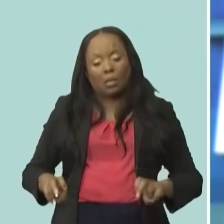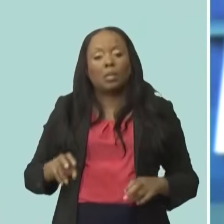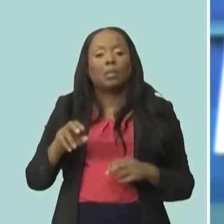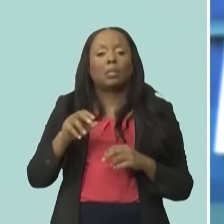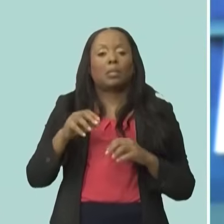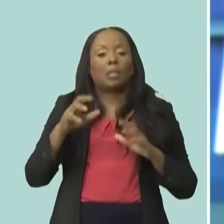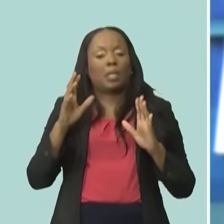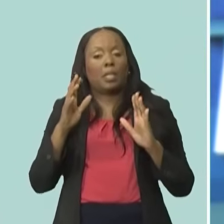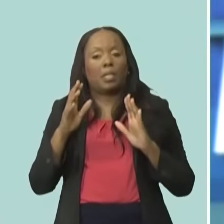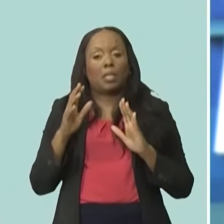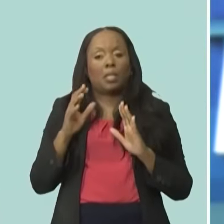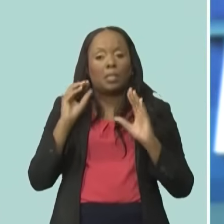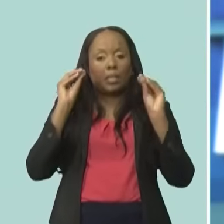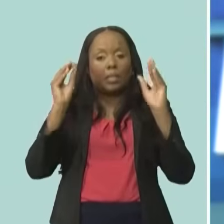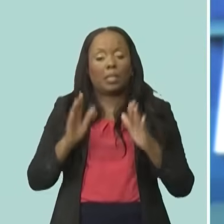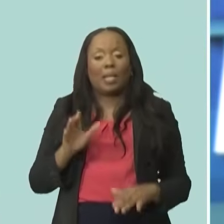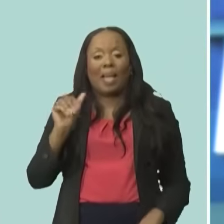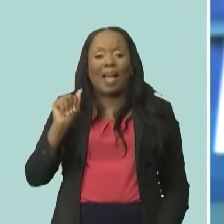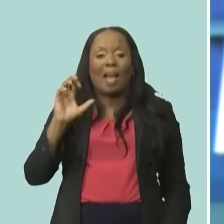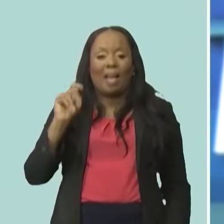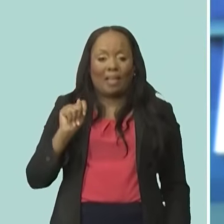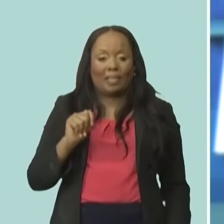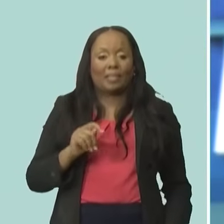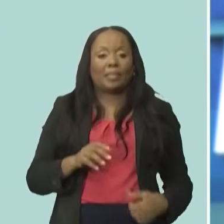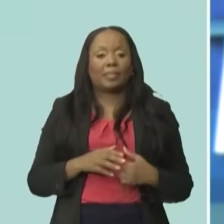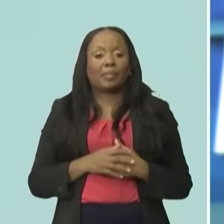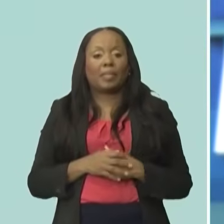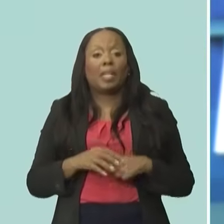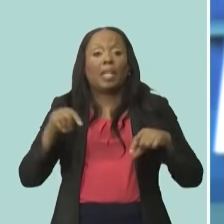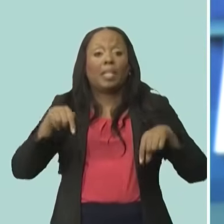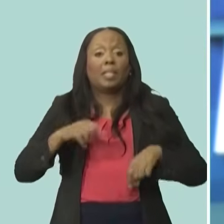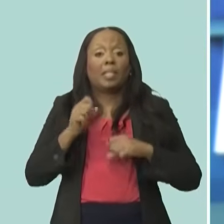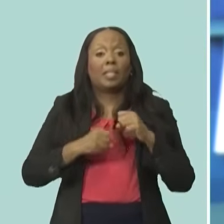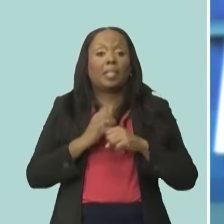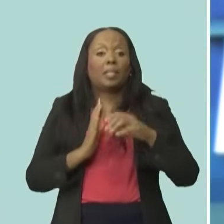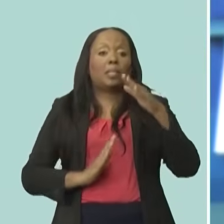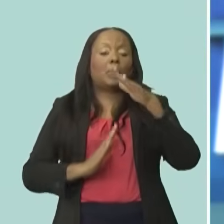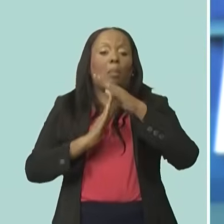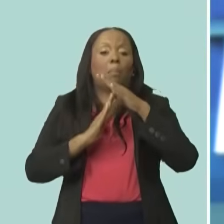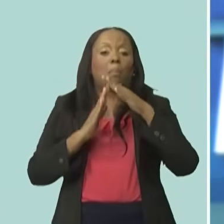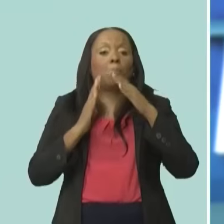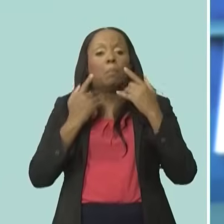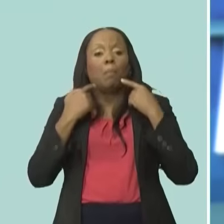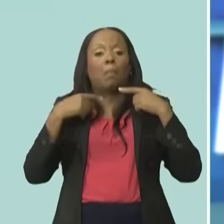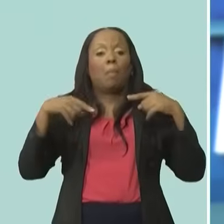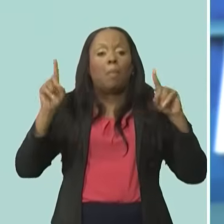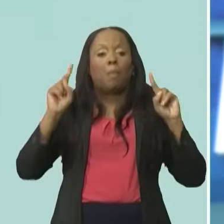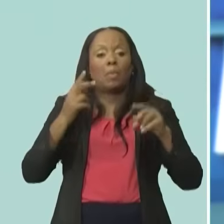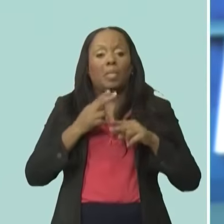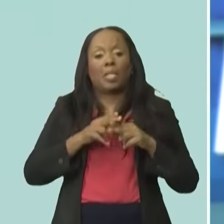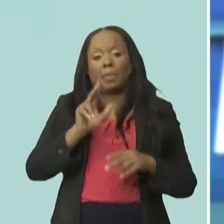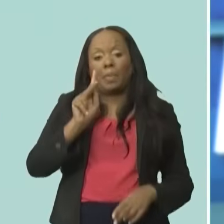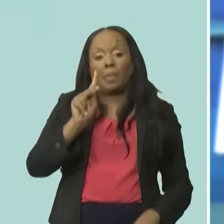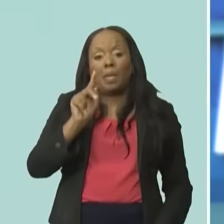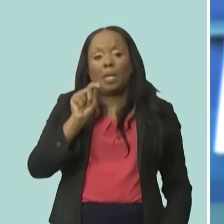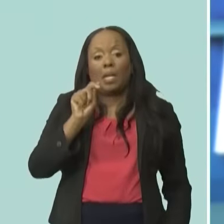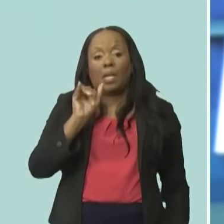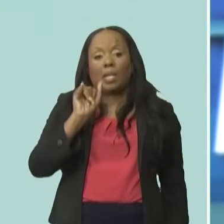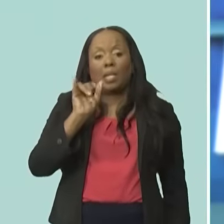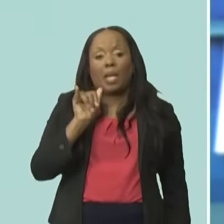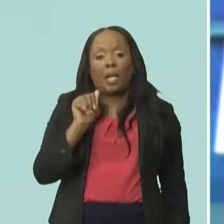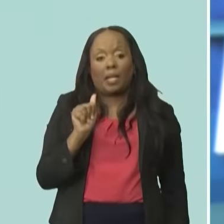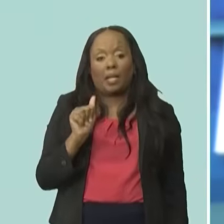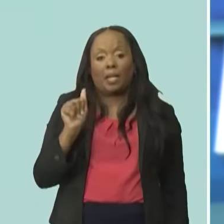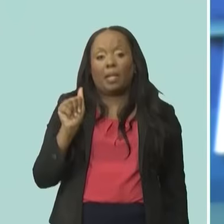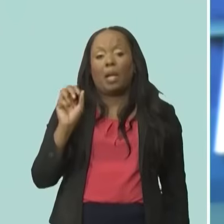Now, as mentioned, this year's top achiever in the Barbados Secondary School's entrance examination is Kaya Ariana Walcott from Wills Primary